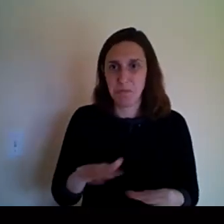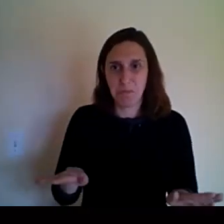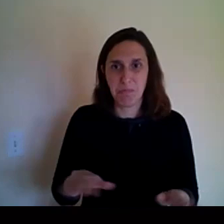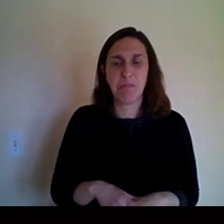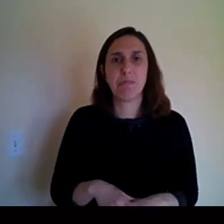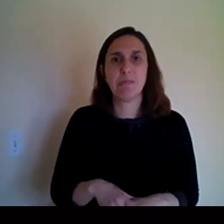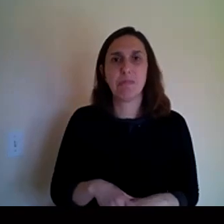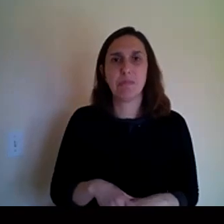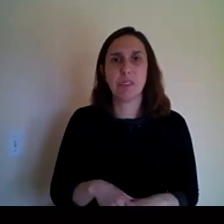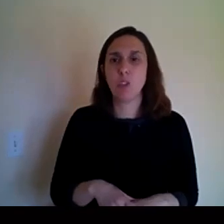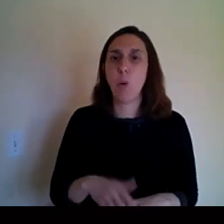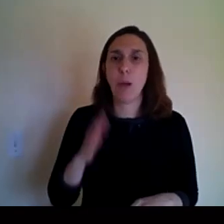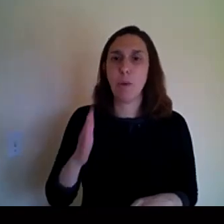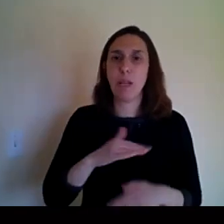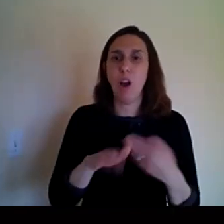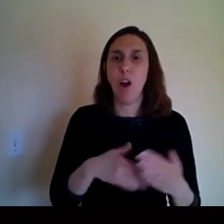And this